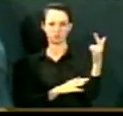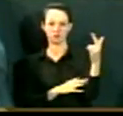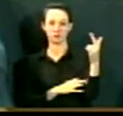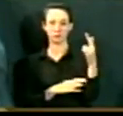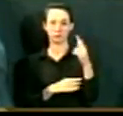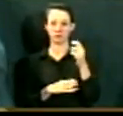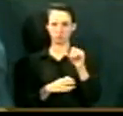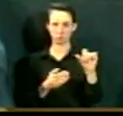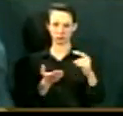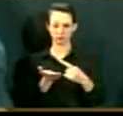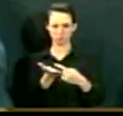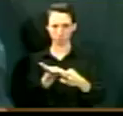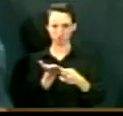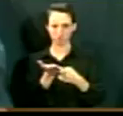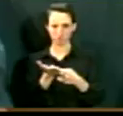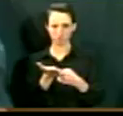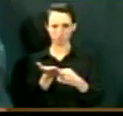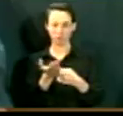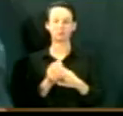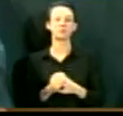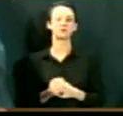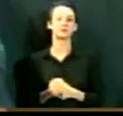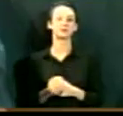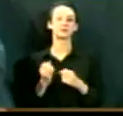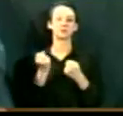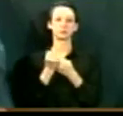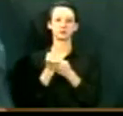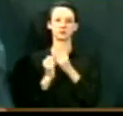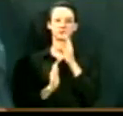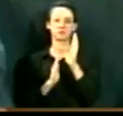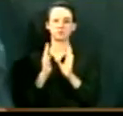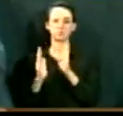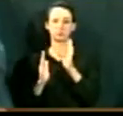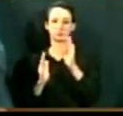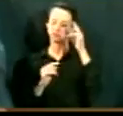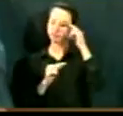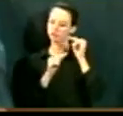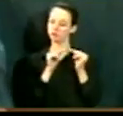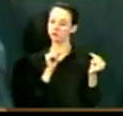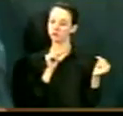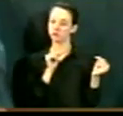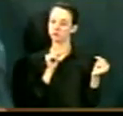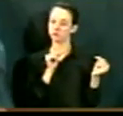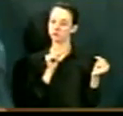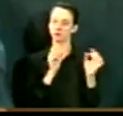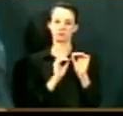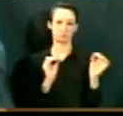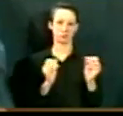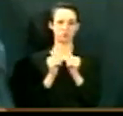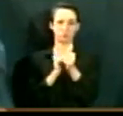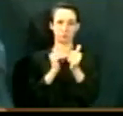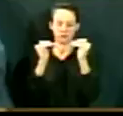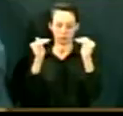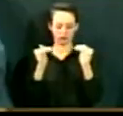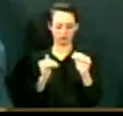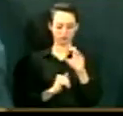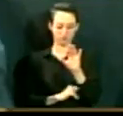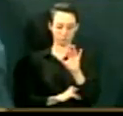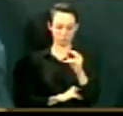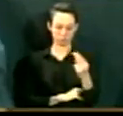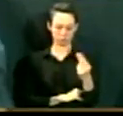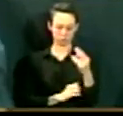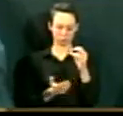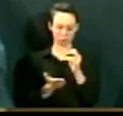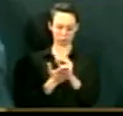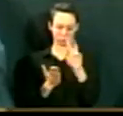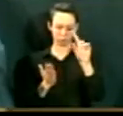discussion? All in favor say aye. Aye. All opposed? Motion carries. 9H, approve